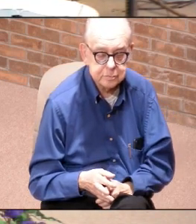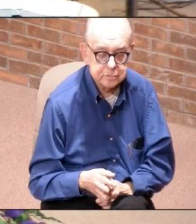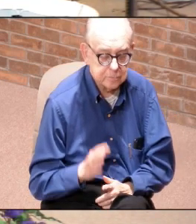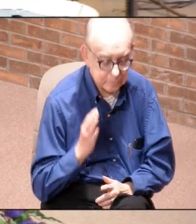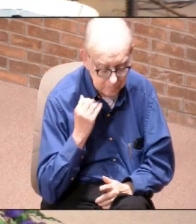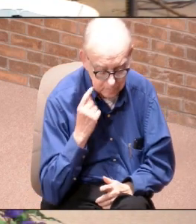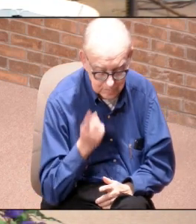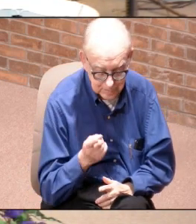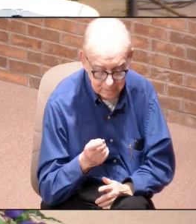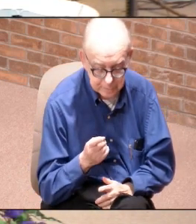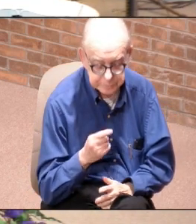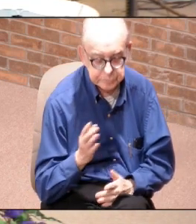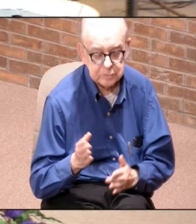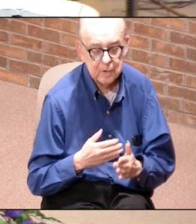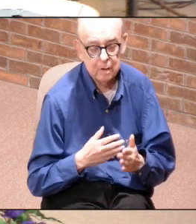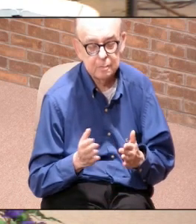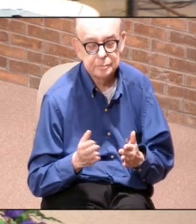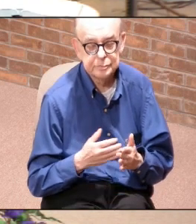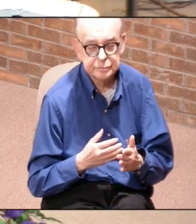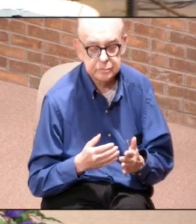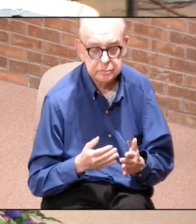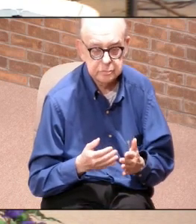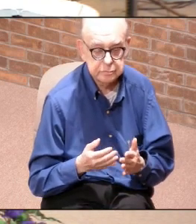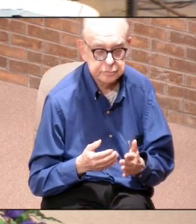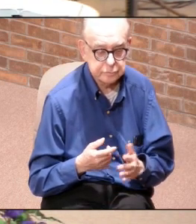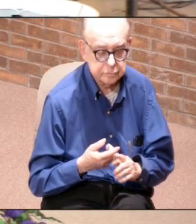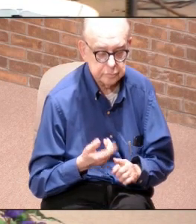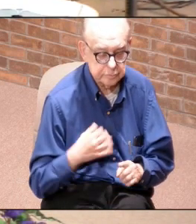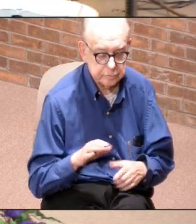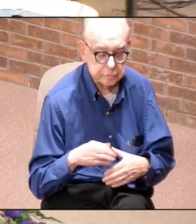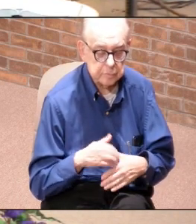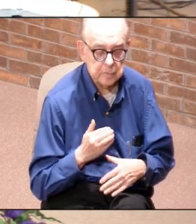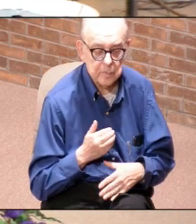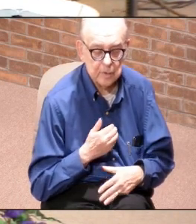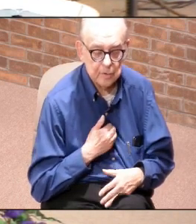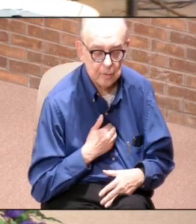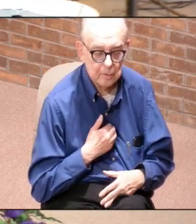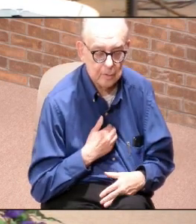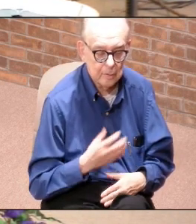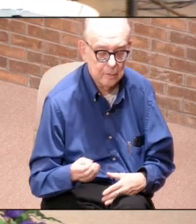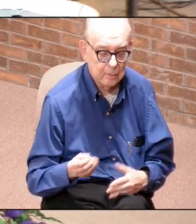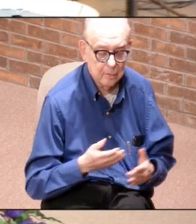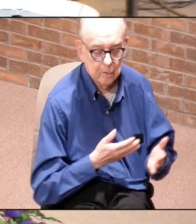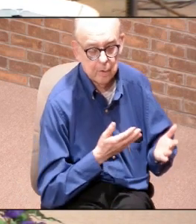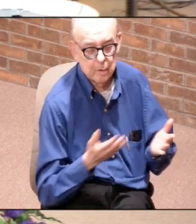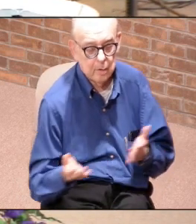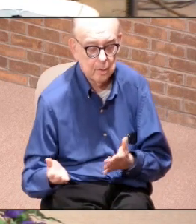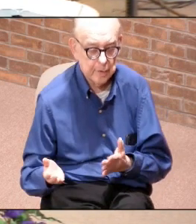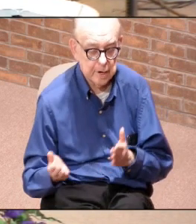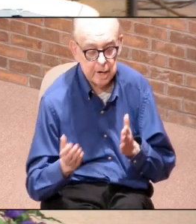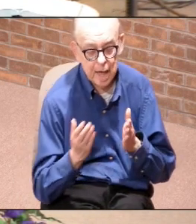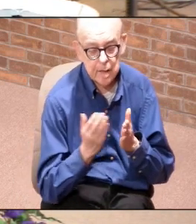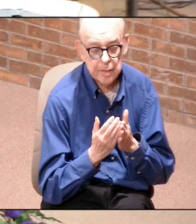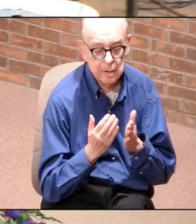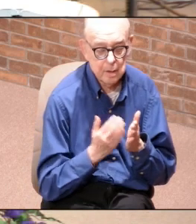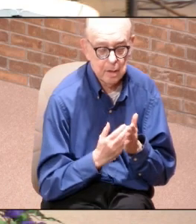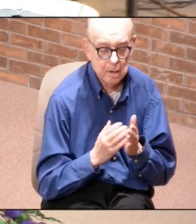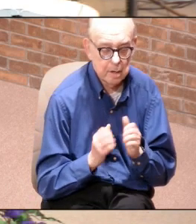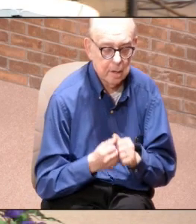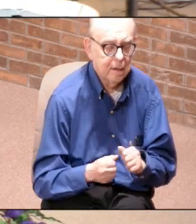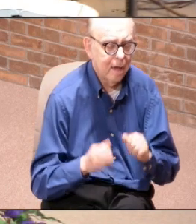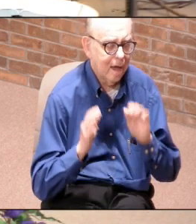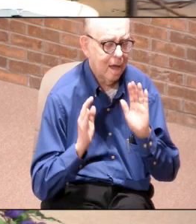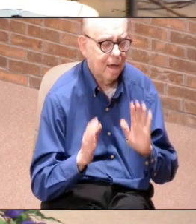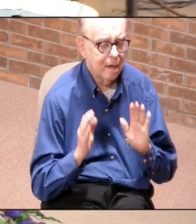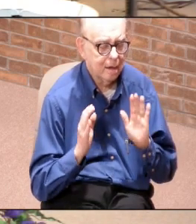If you are singing from your soul and bringing out the message, how